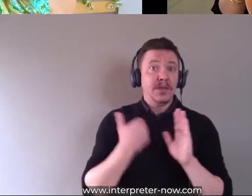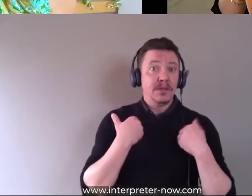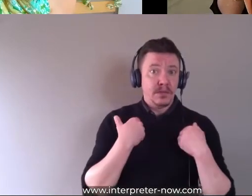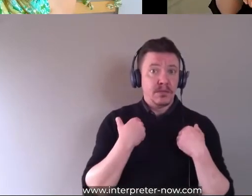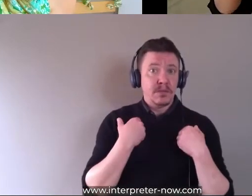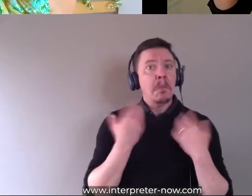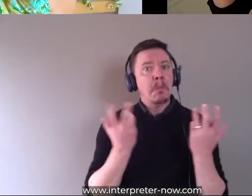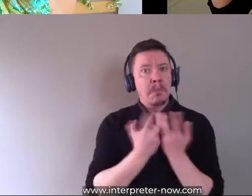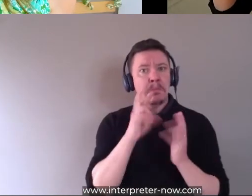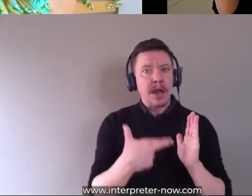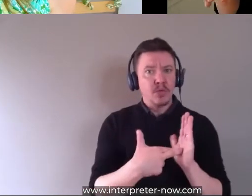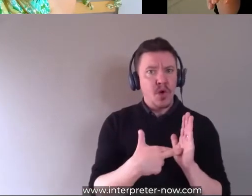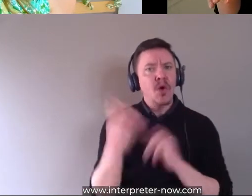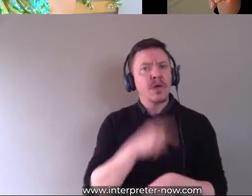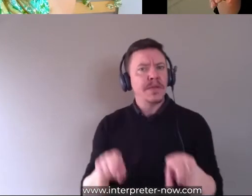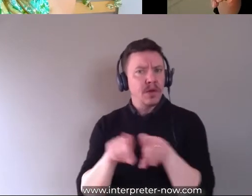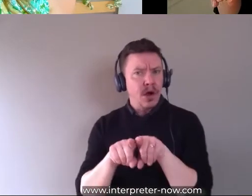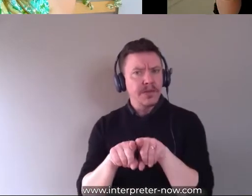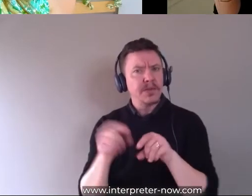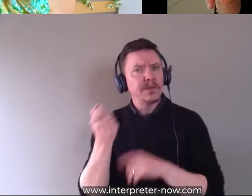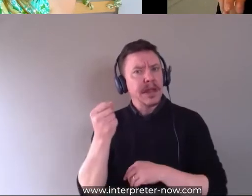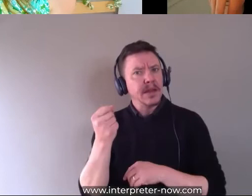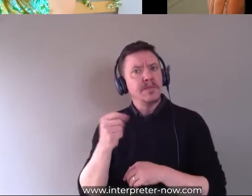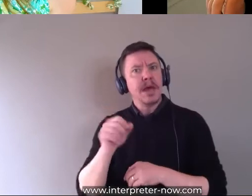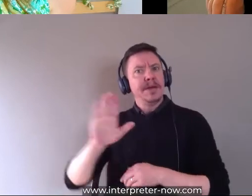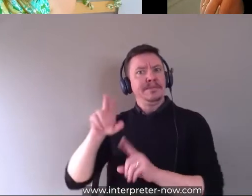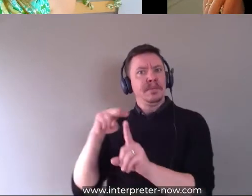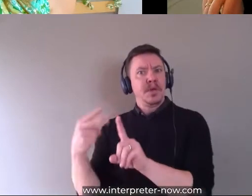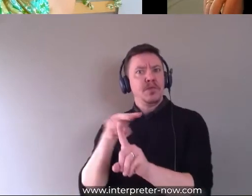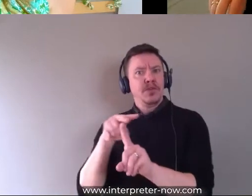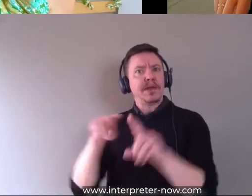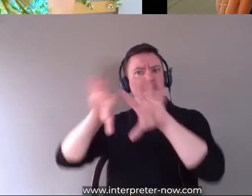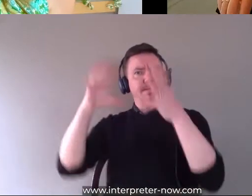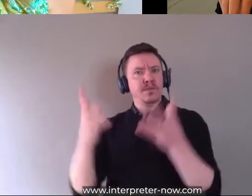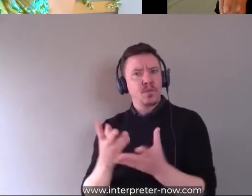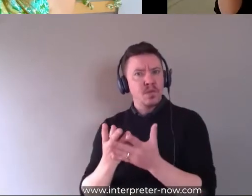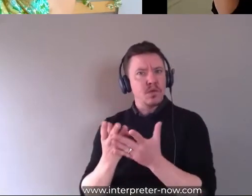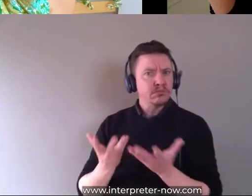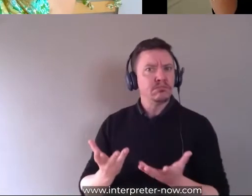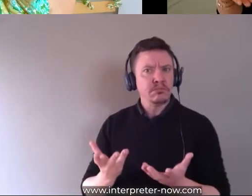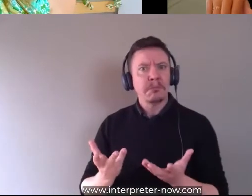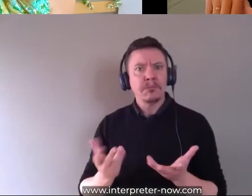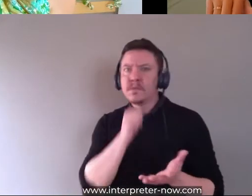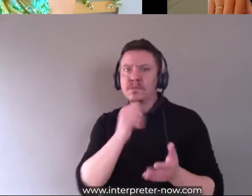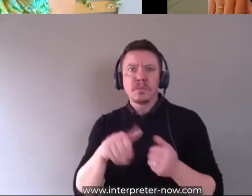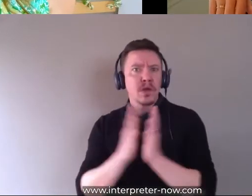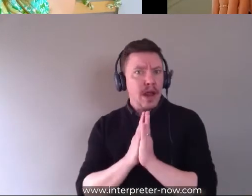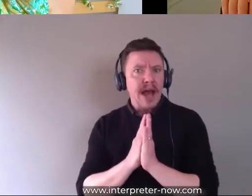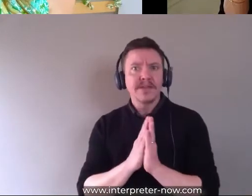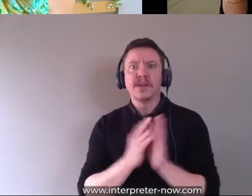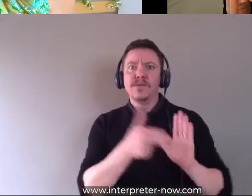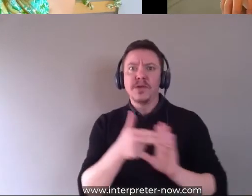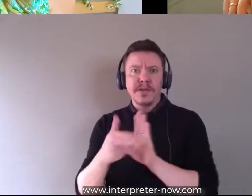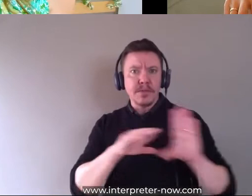that particular role, but then also a little bit about their perspective and their worldview. So we are not asking for demographics up front,